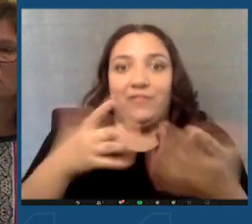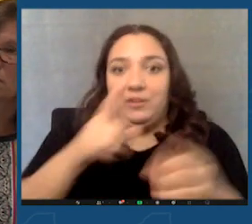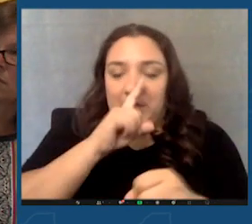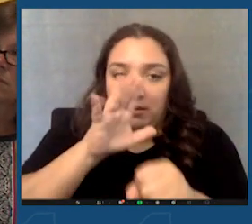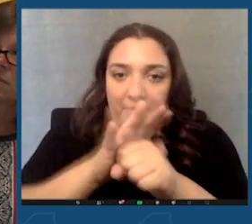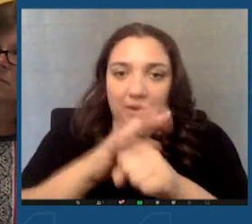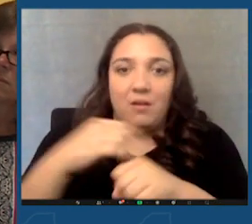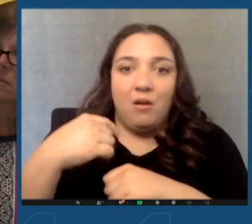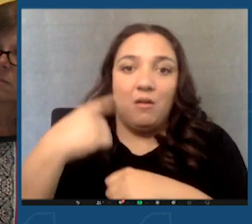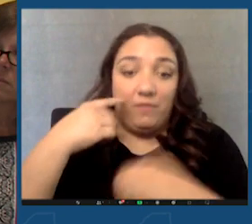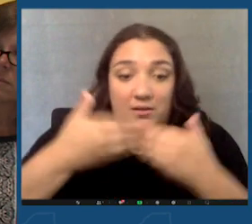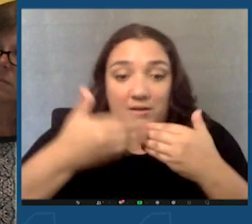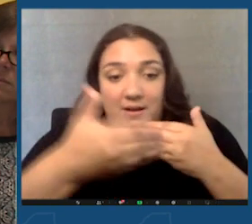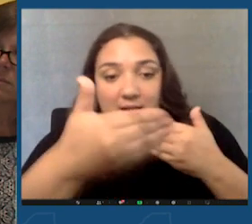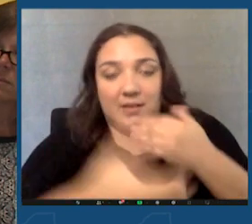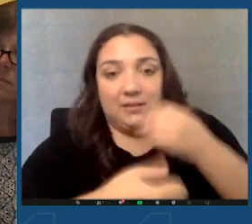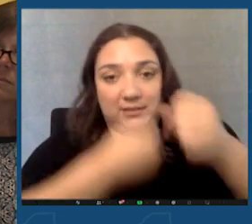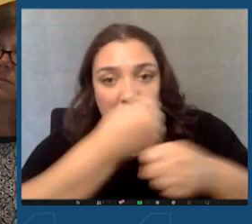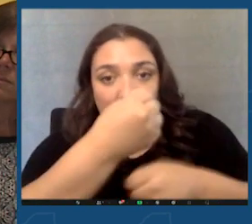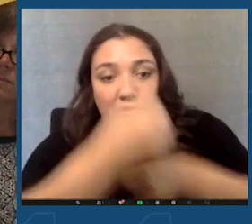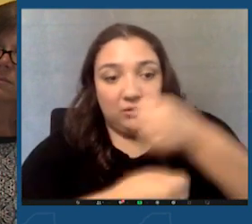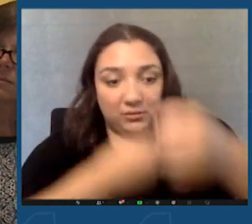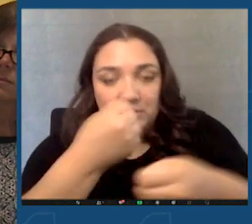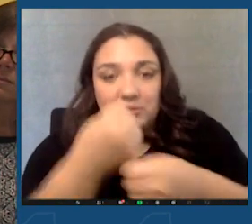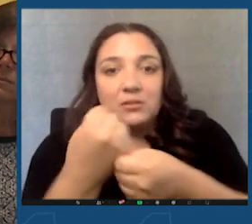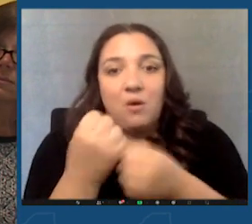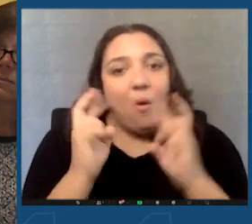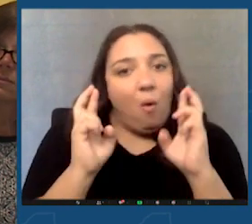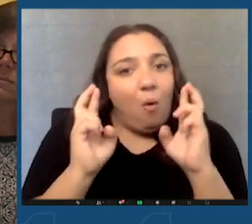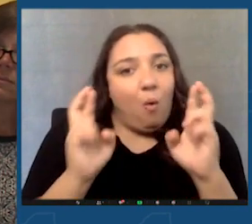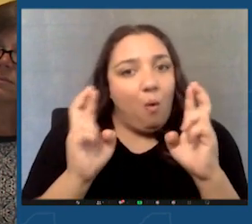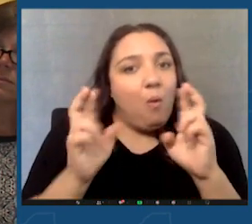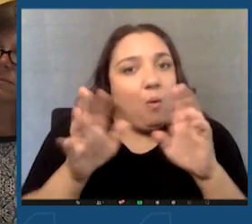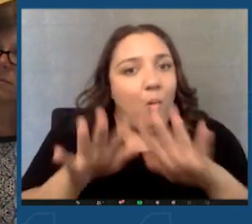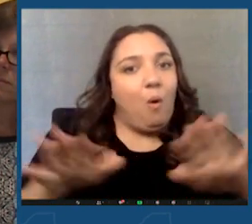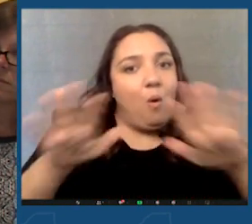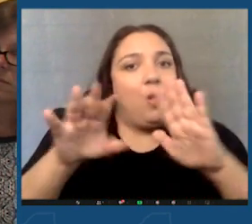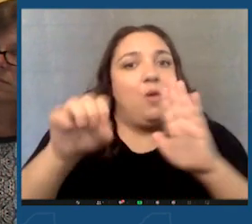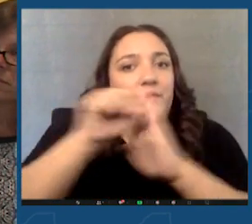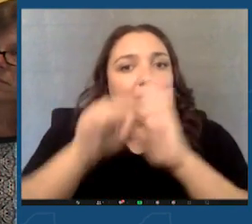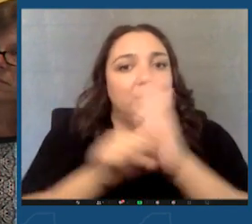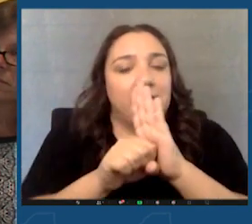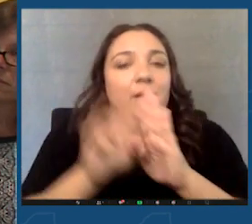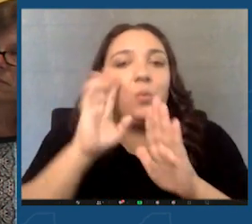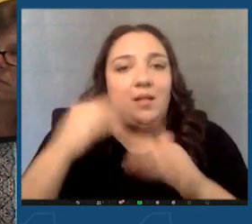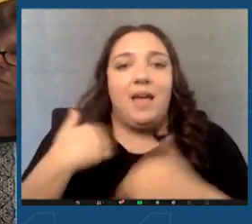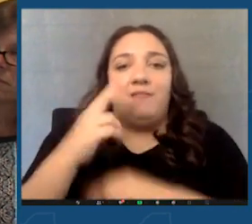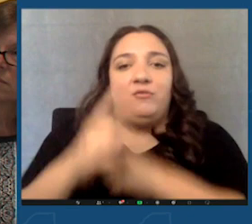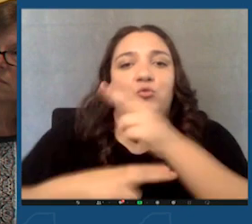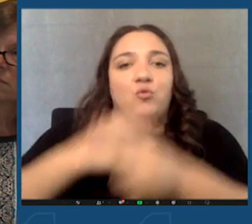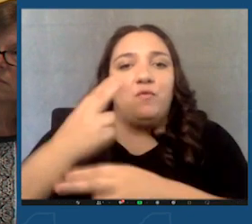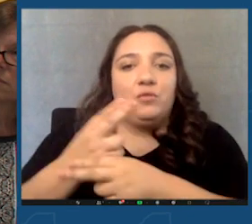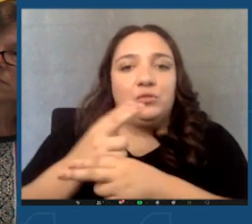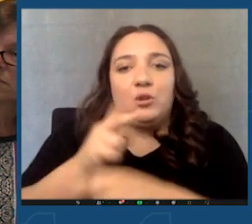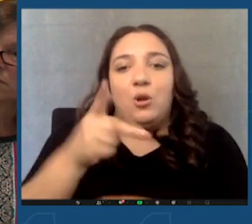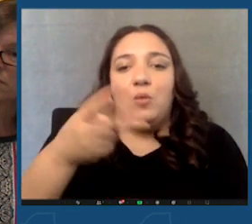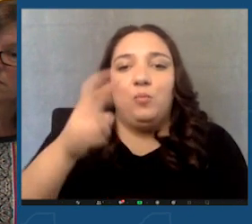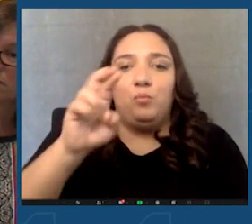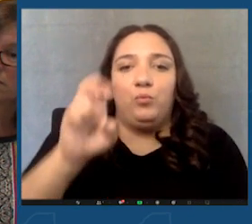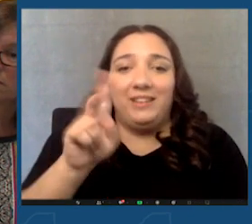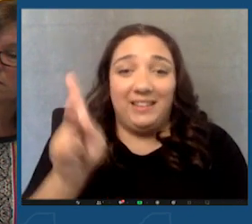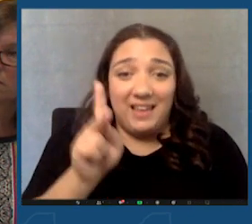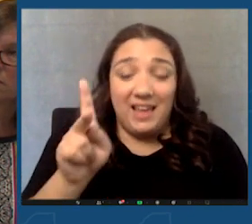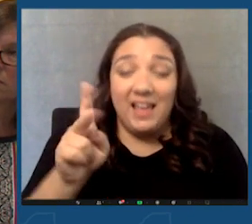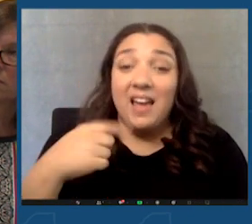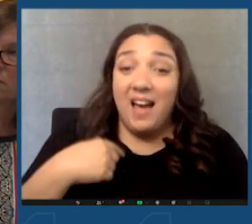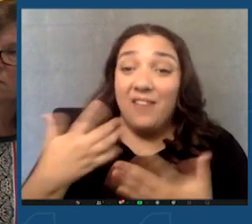lead, God willing, to universal pre-K all over the state. And when you talk to parents, like I have right here in West Hempstead, they will